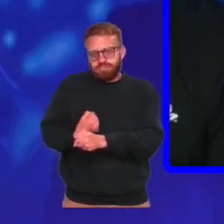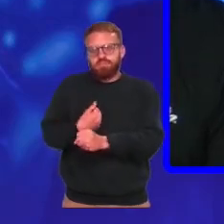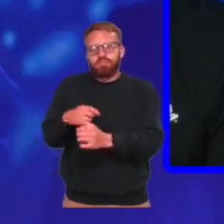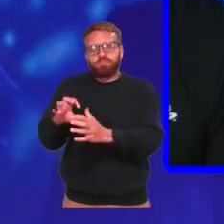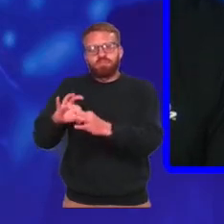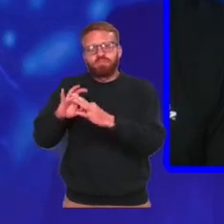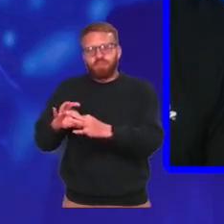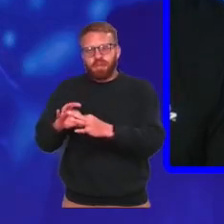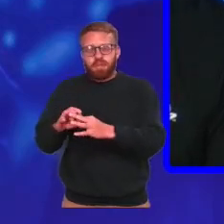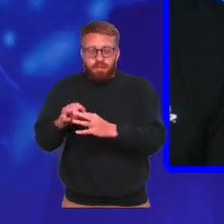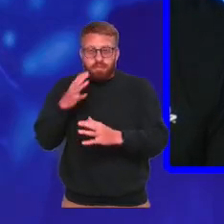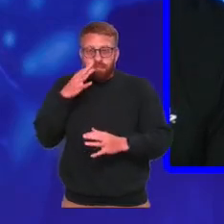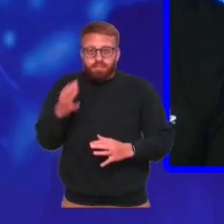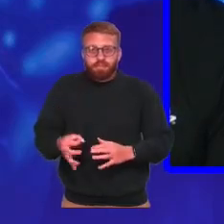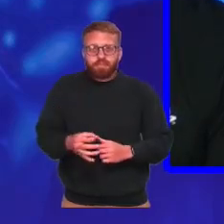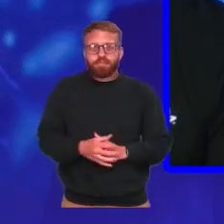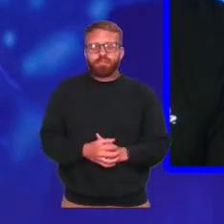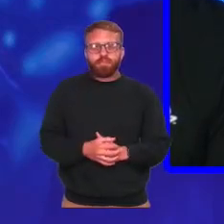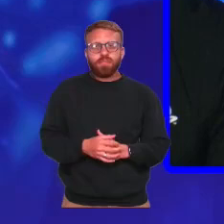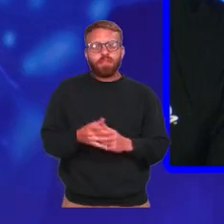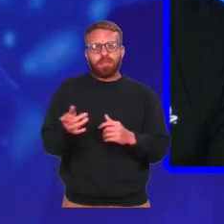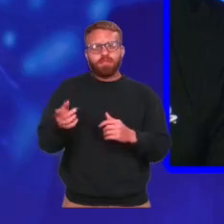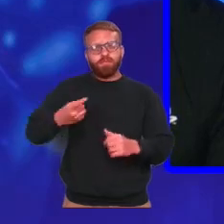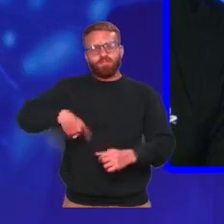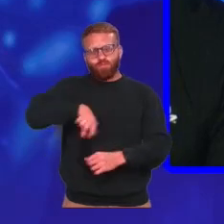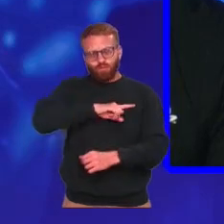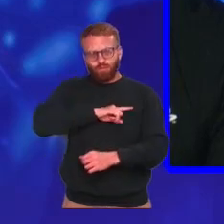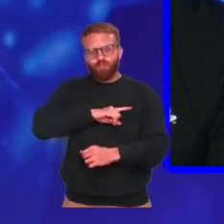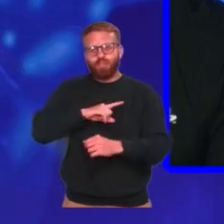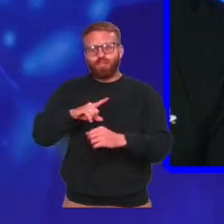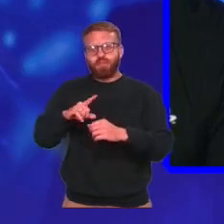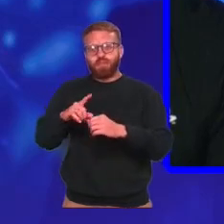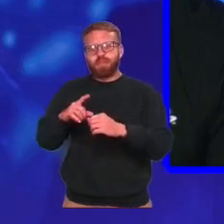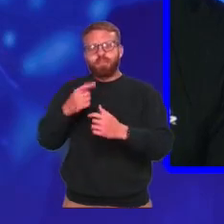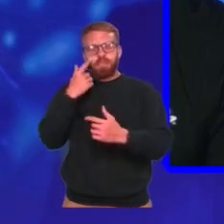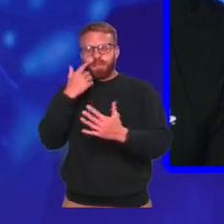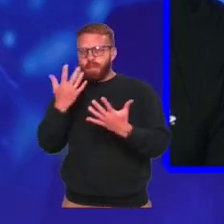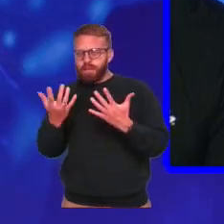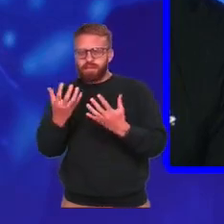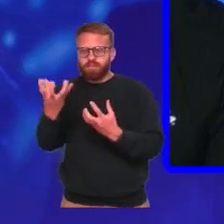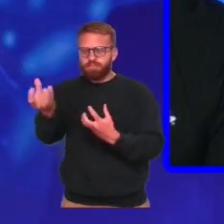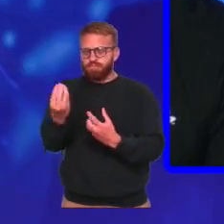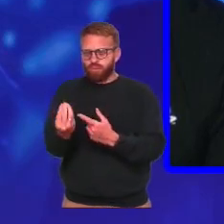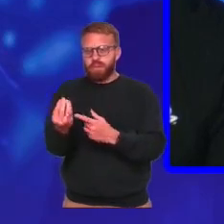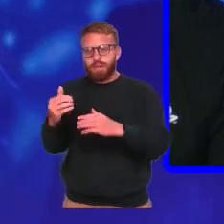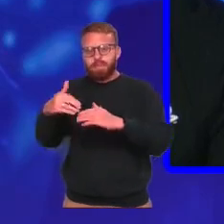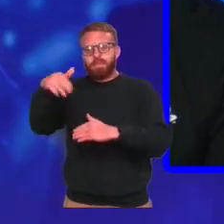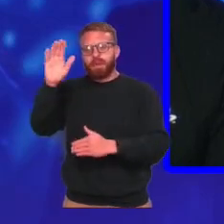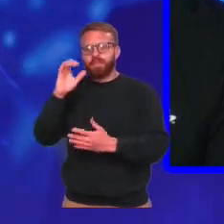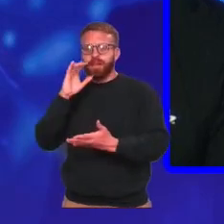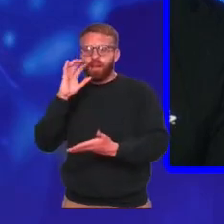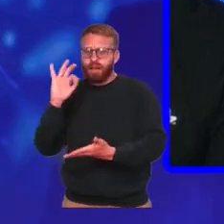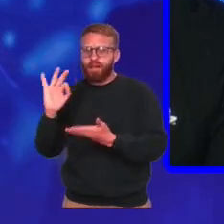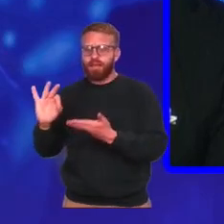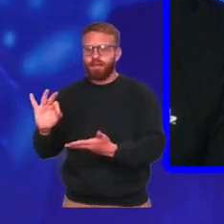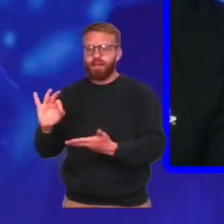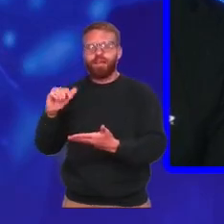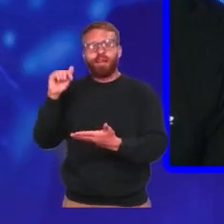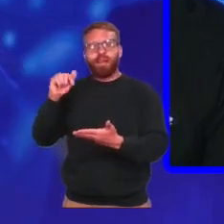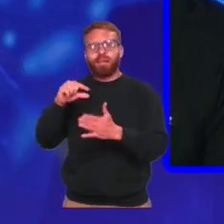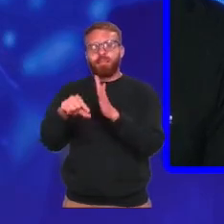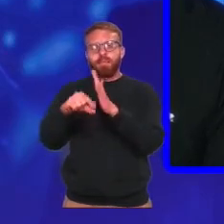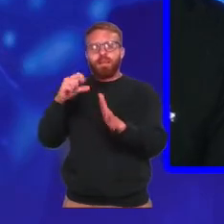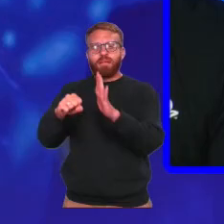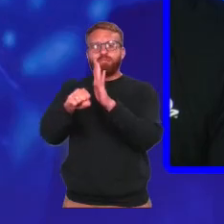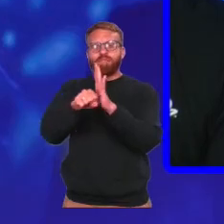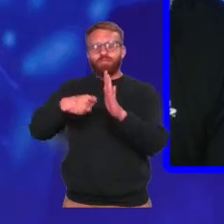think one of the main tenets is we're always looking for the best teams to drive quality, because that's part of what our brand is and what we believe and expect